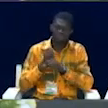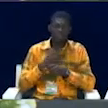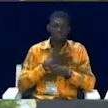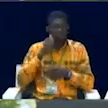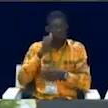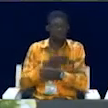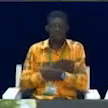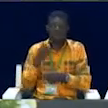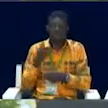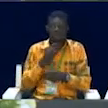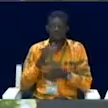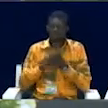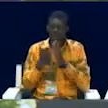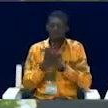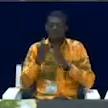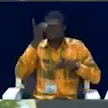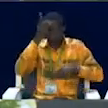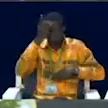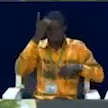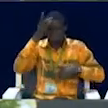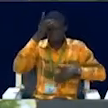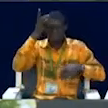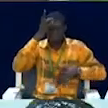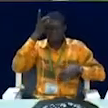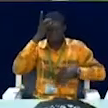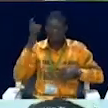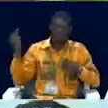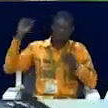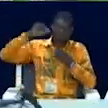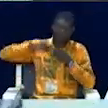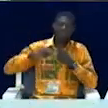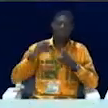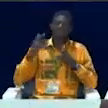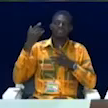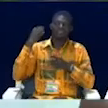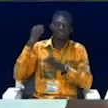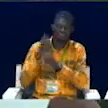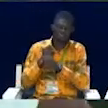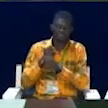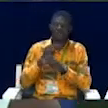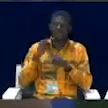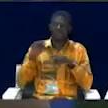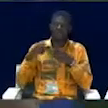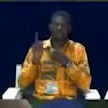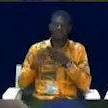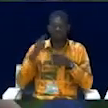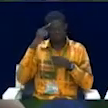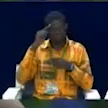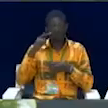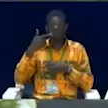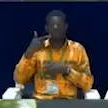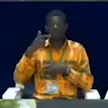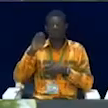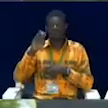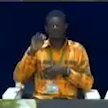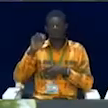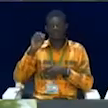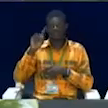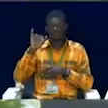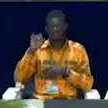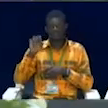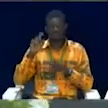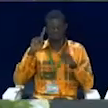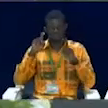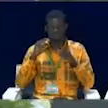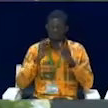daughter was always getting sick. Until last year, one of the doctors said we should go for a genotype test, which we did, and